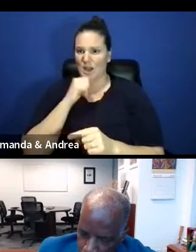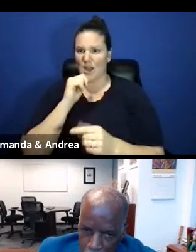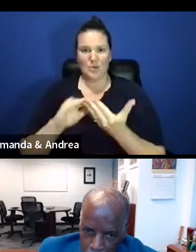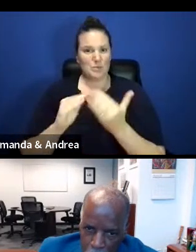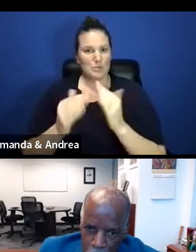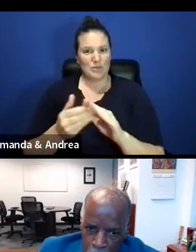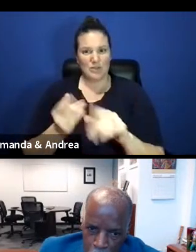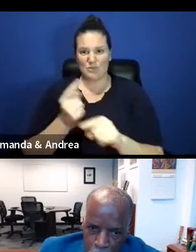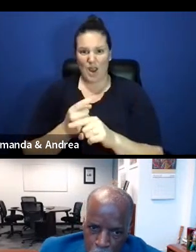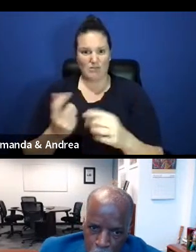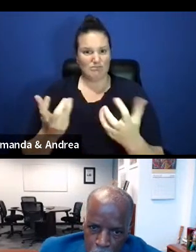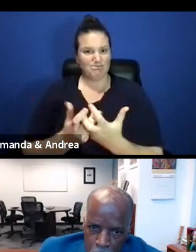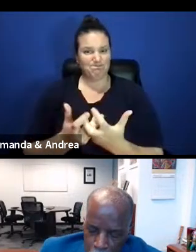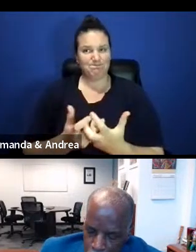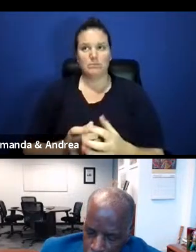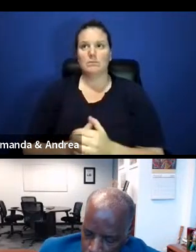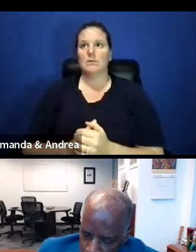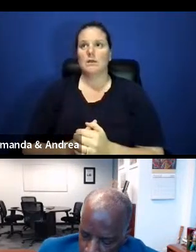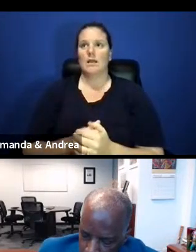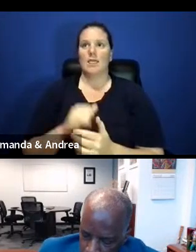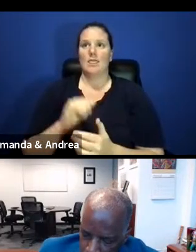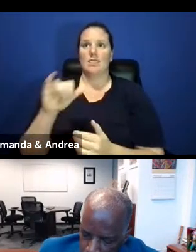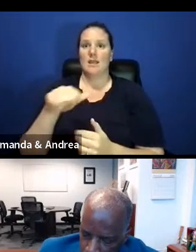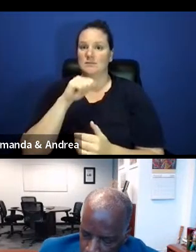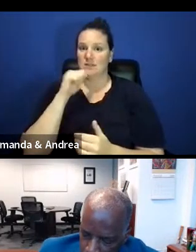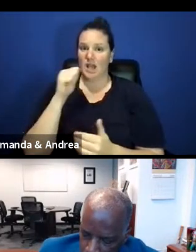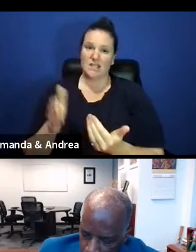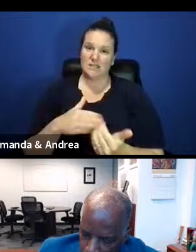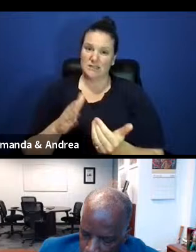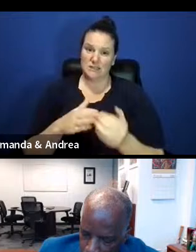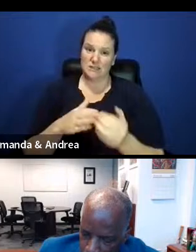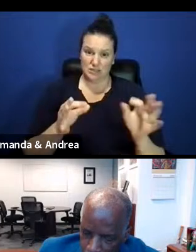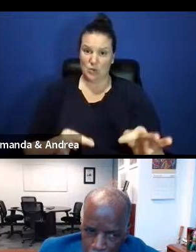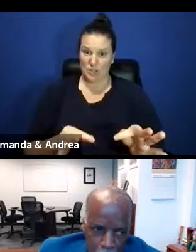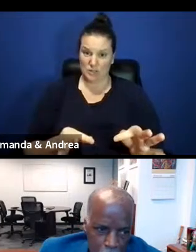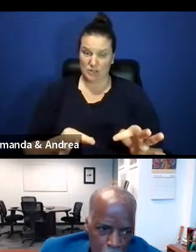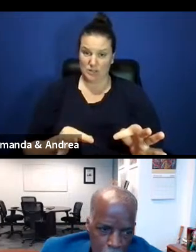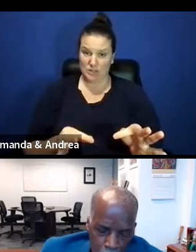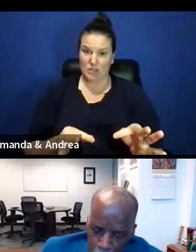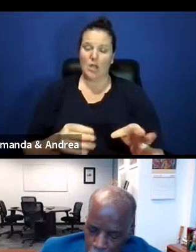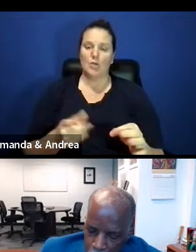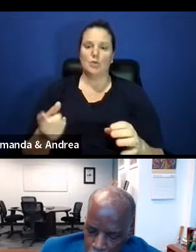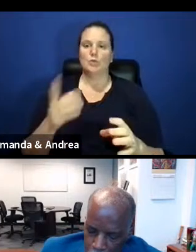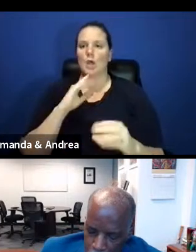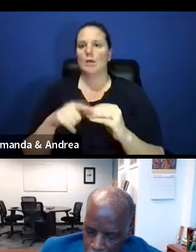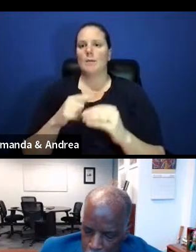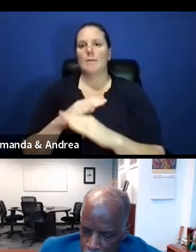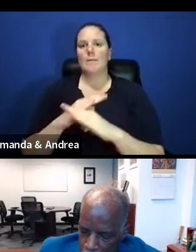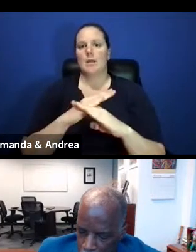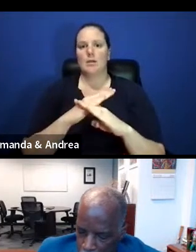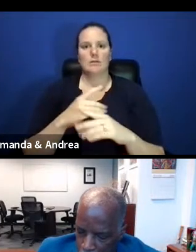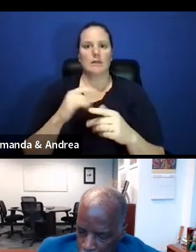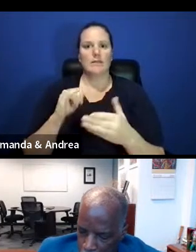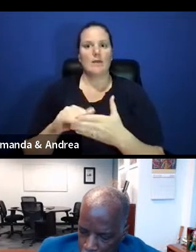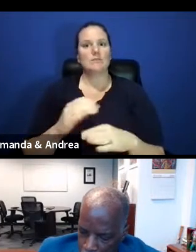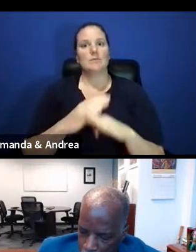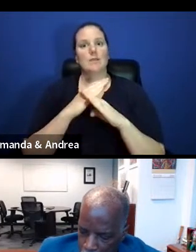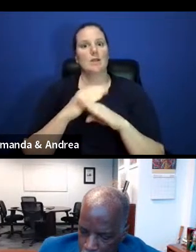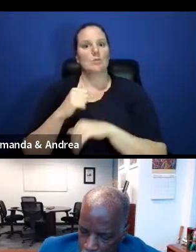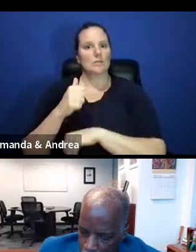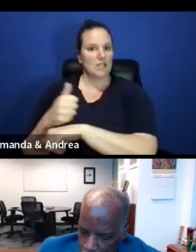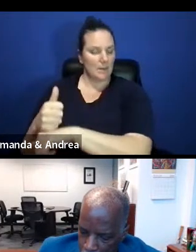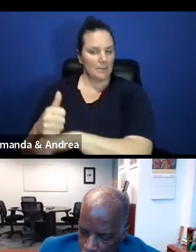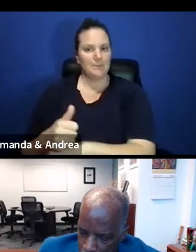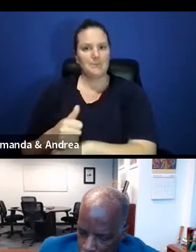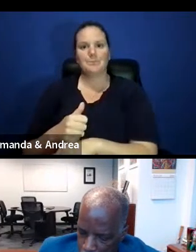right. And that wasn't an easy decision. But, as you talk about barriers, that was a barrier that we set up just